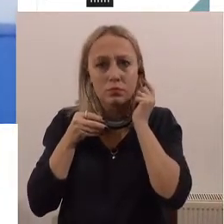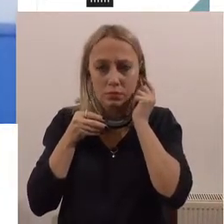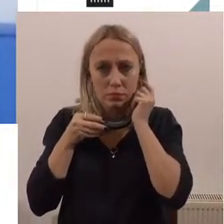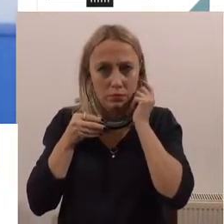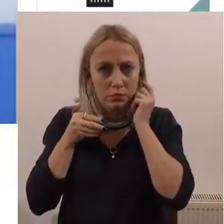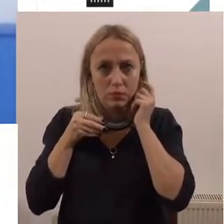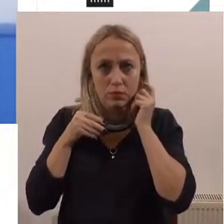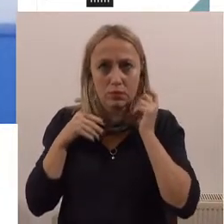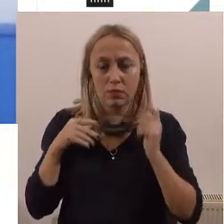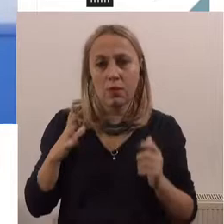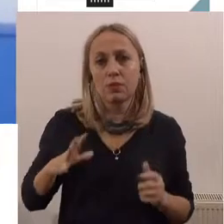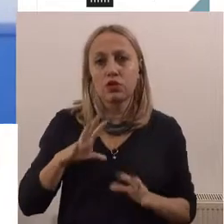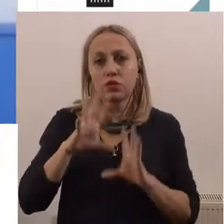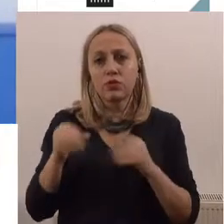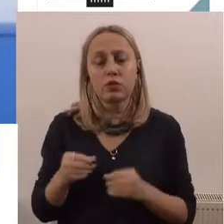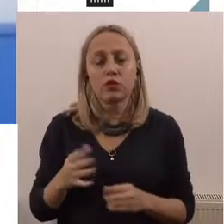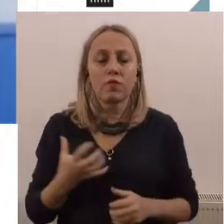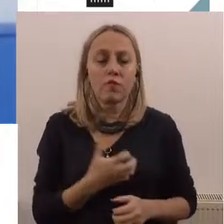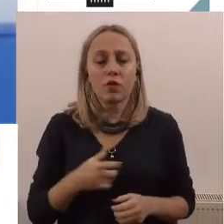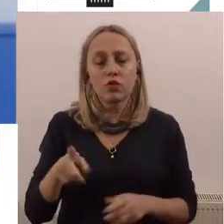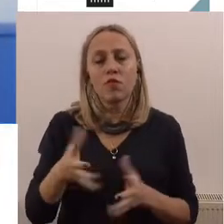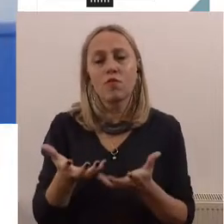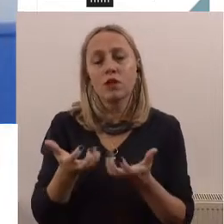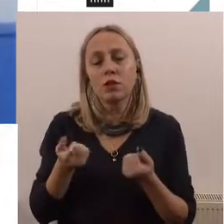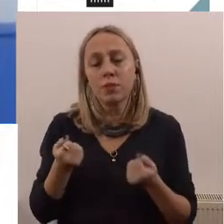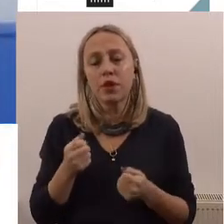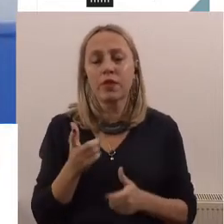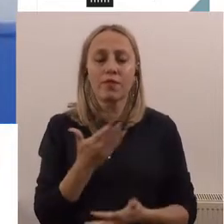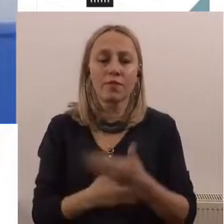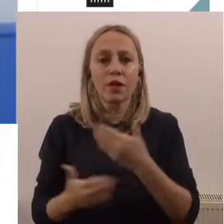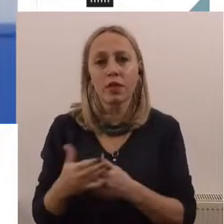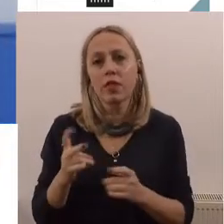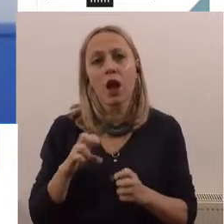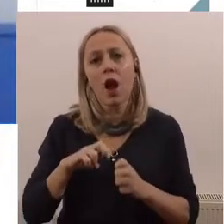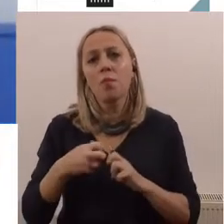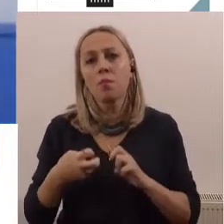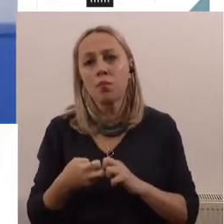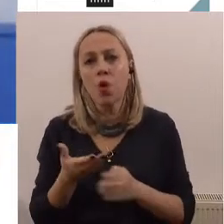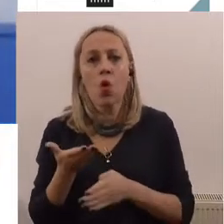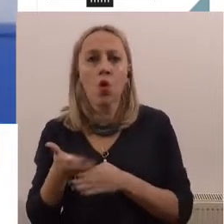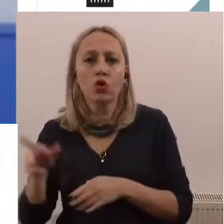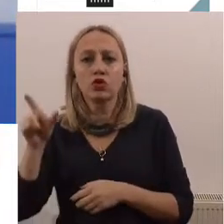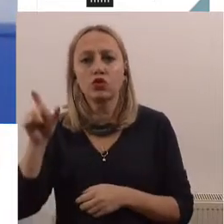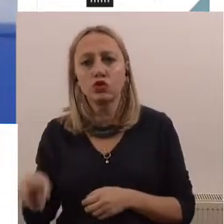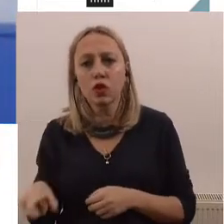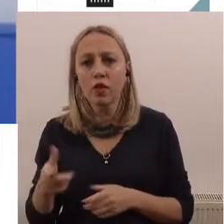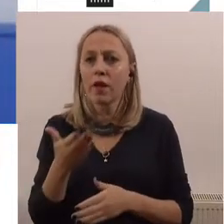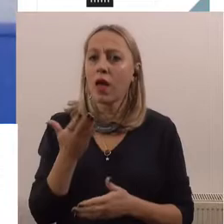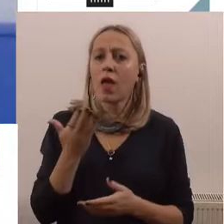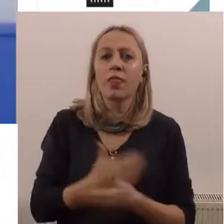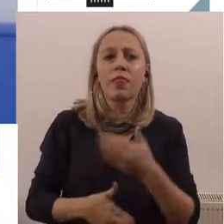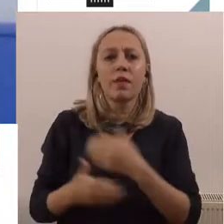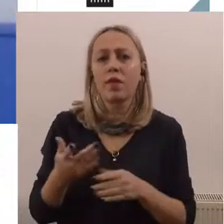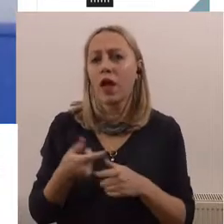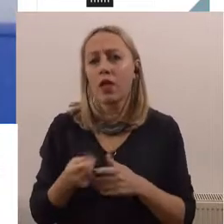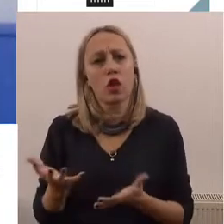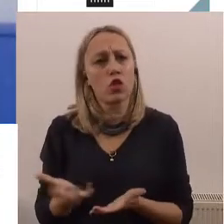from one person, but a disability is a mismatch in